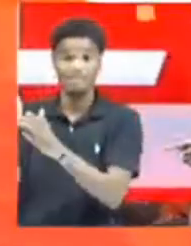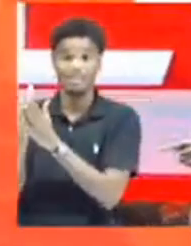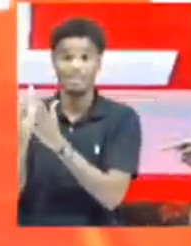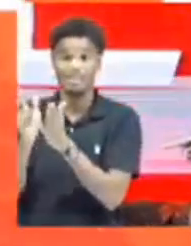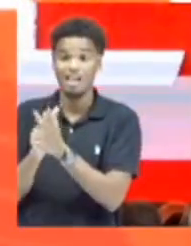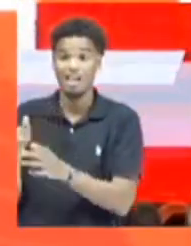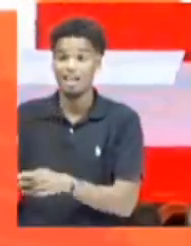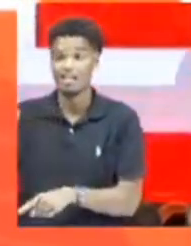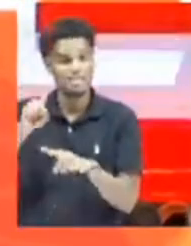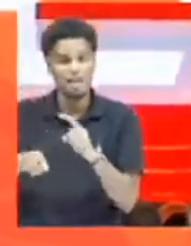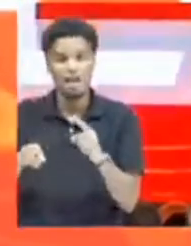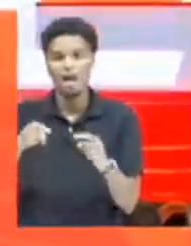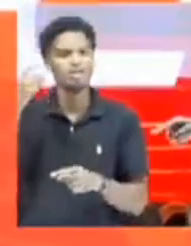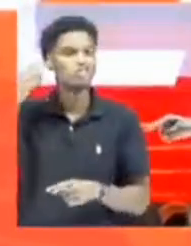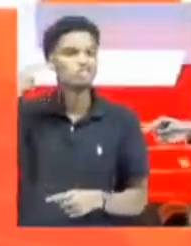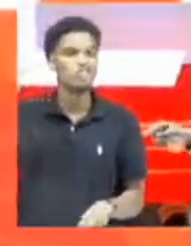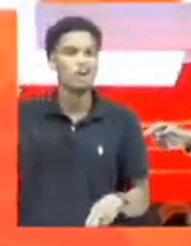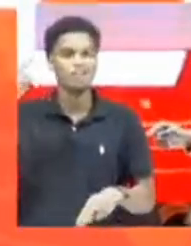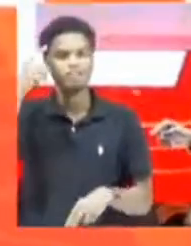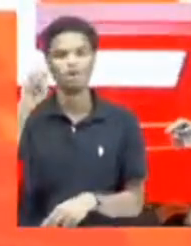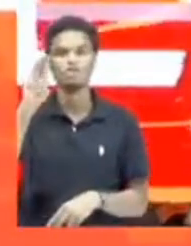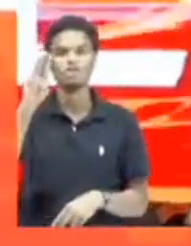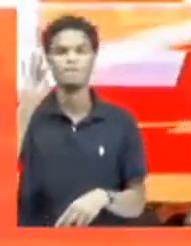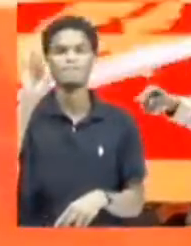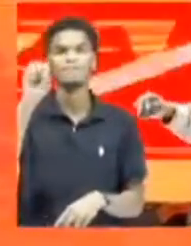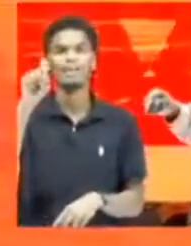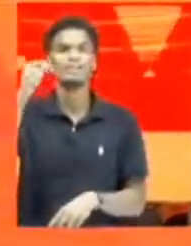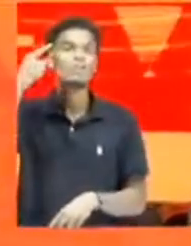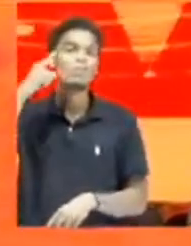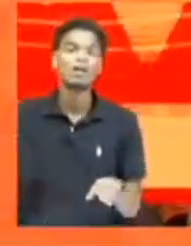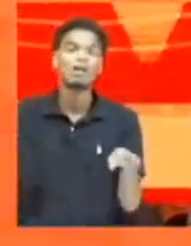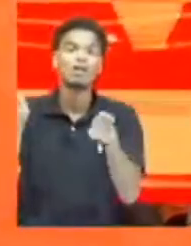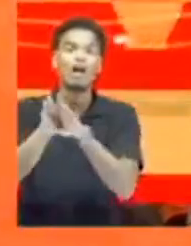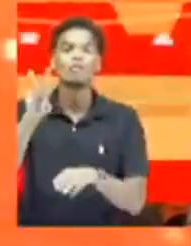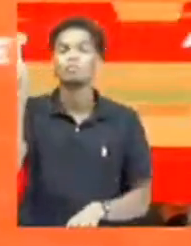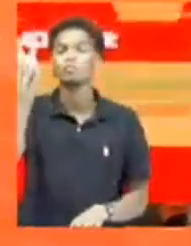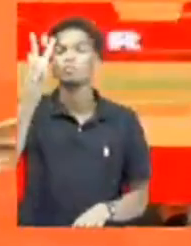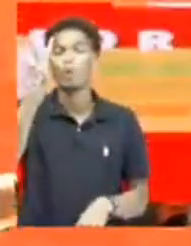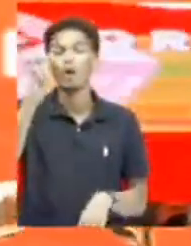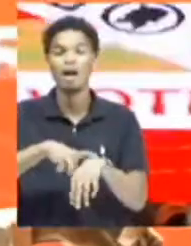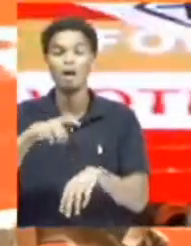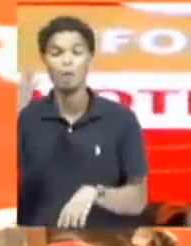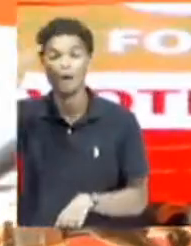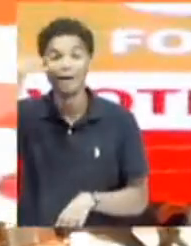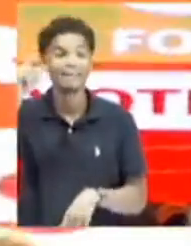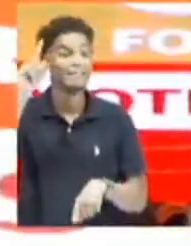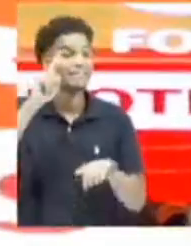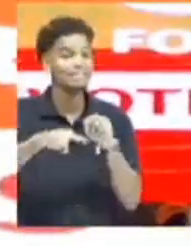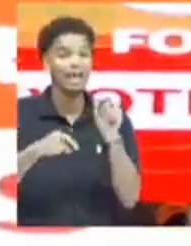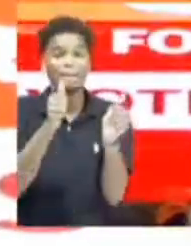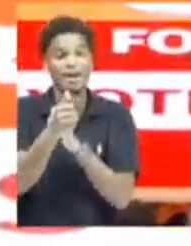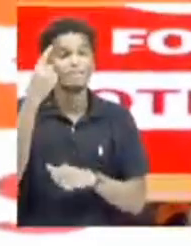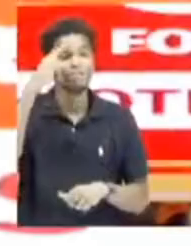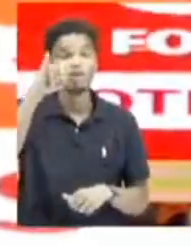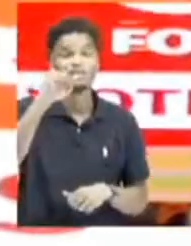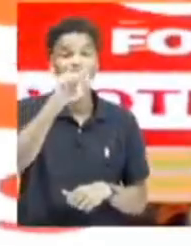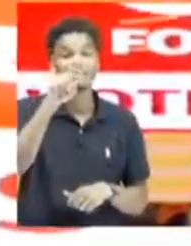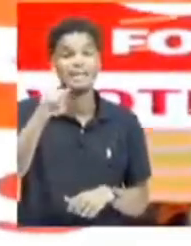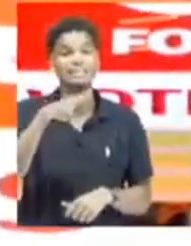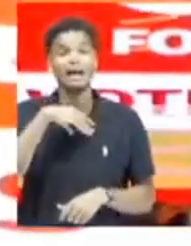2 o'clock. Don't forget that it don't go for jazz and blues. Only the poor is sacrificed. We will put